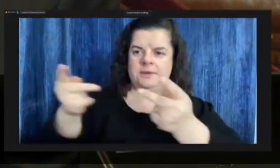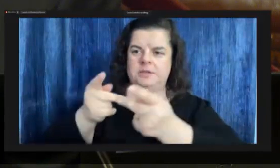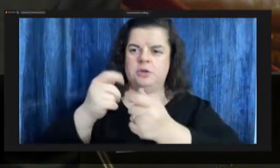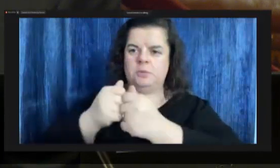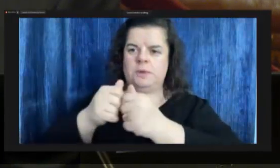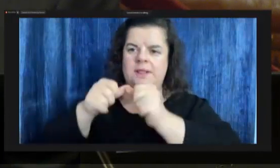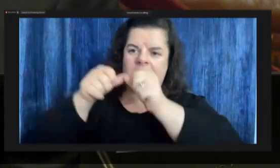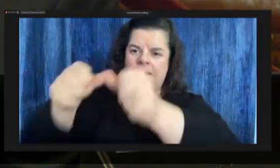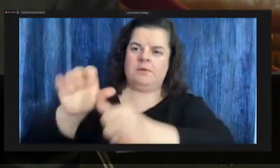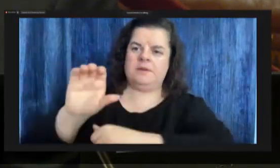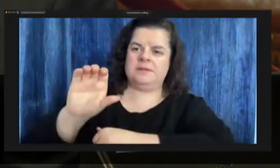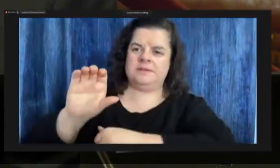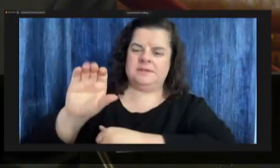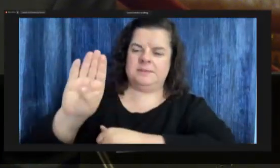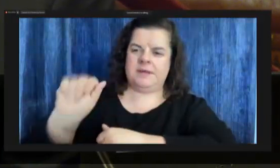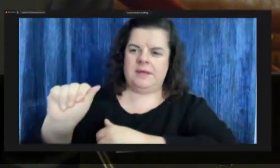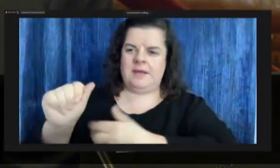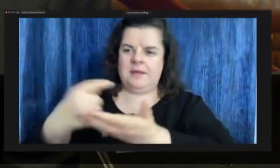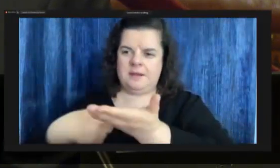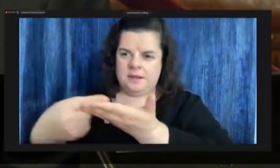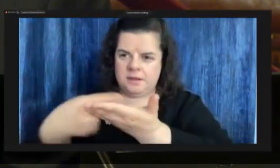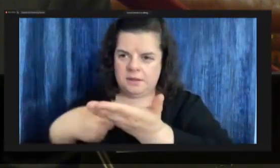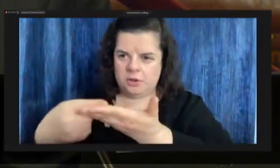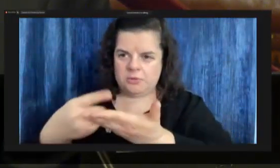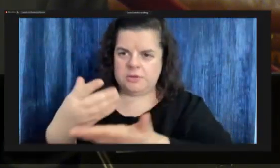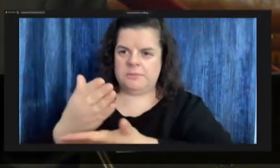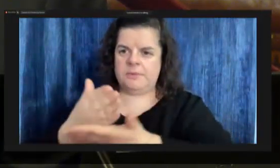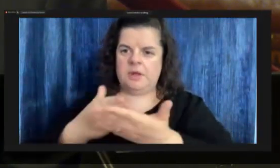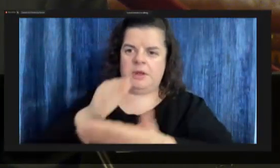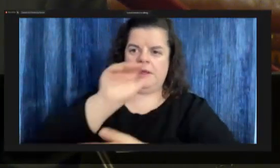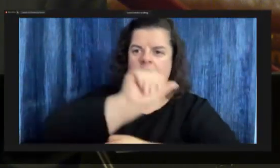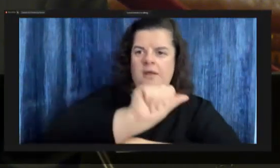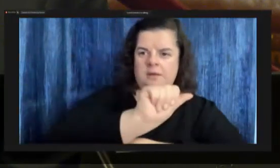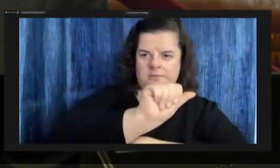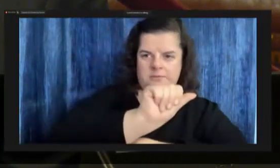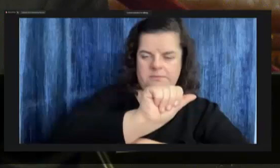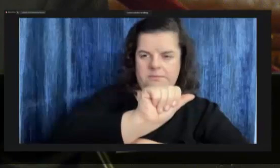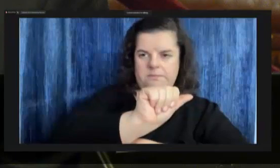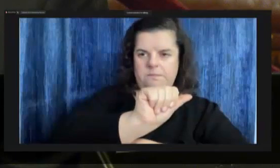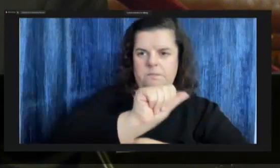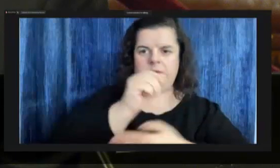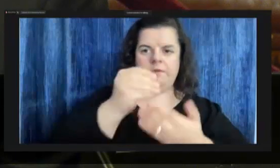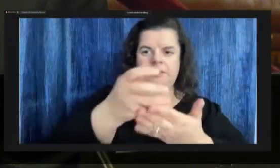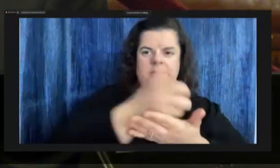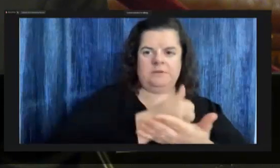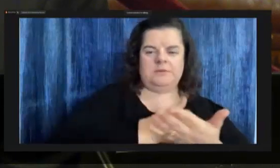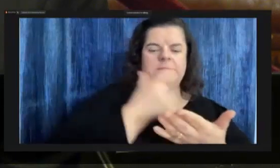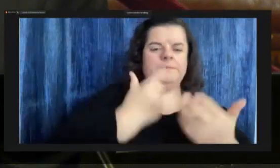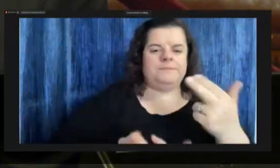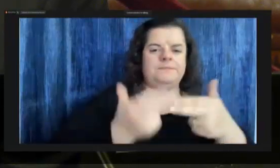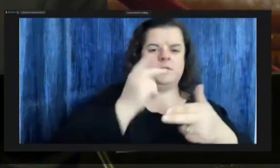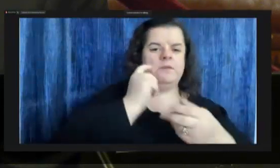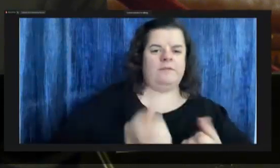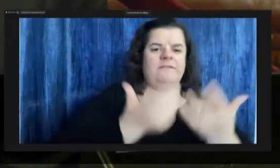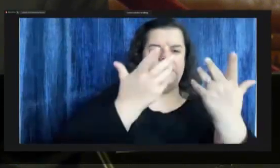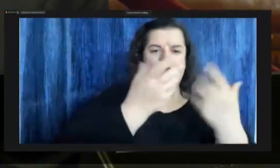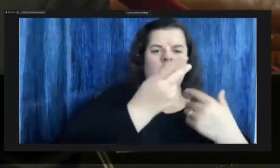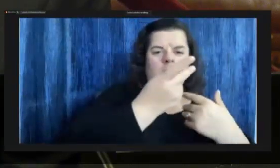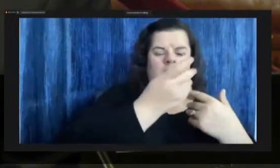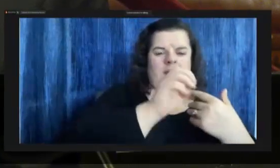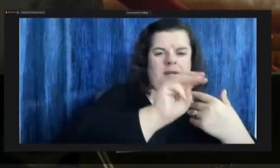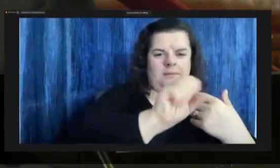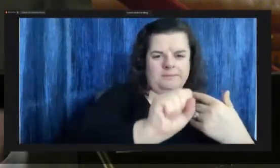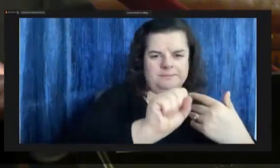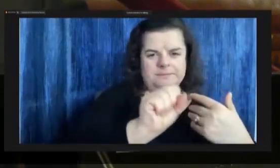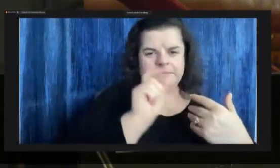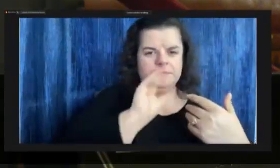CBA negotiations. Part A is salary increases for fire, paramedics, and PJCBC employees, and that